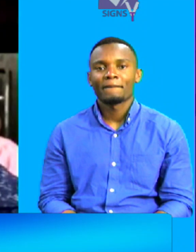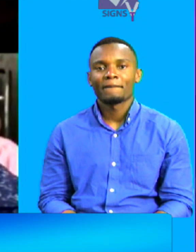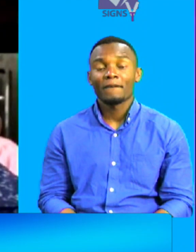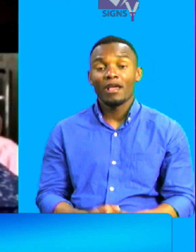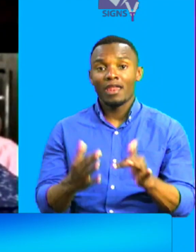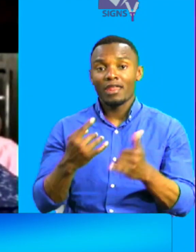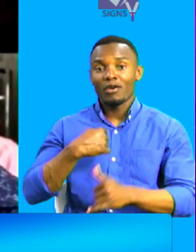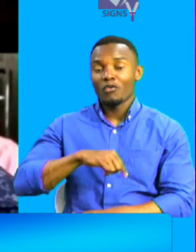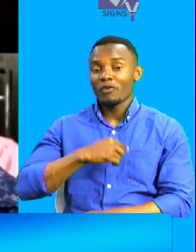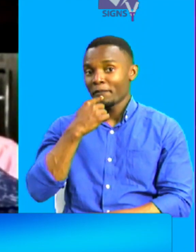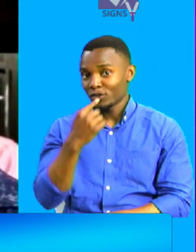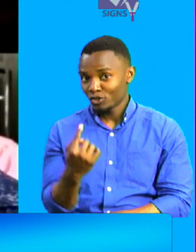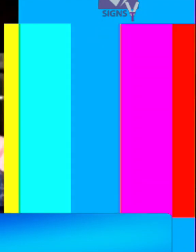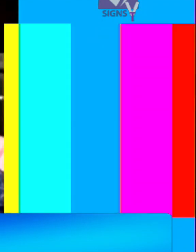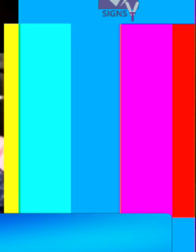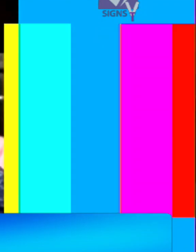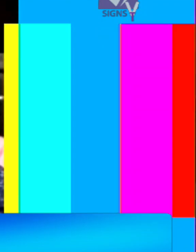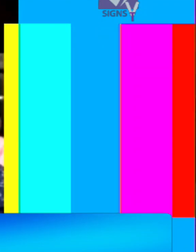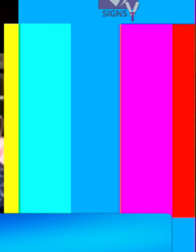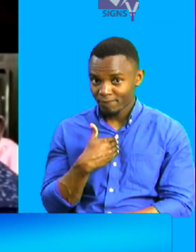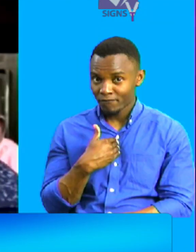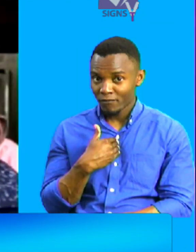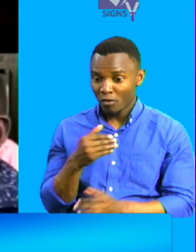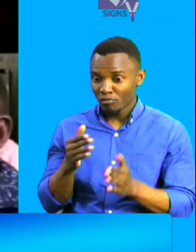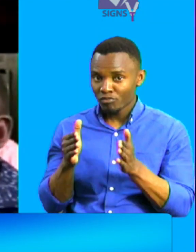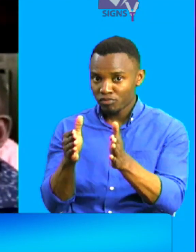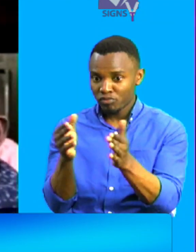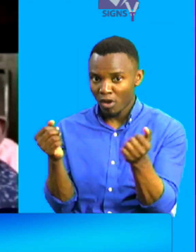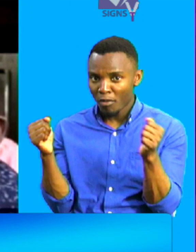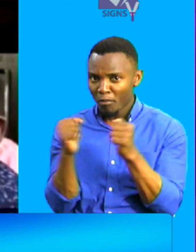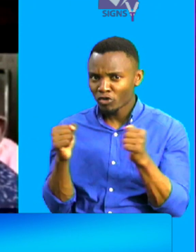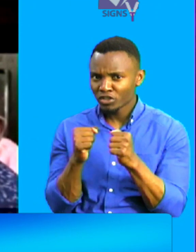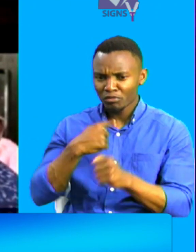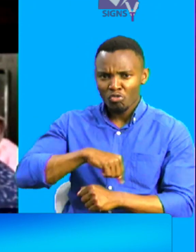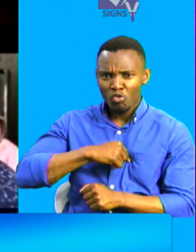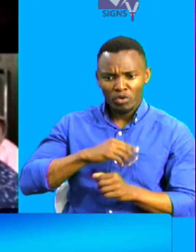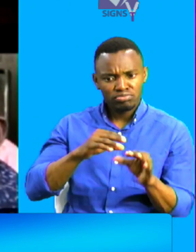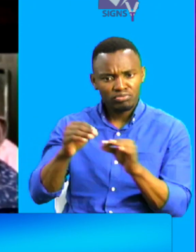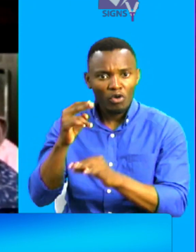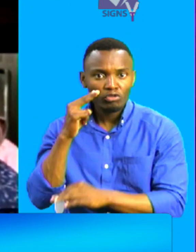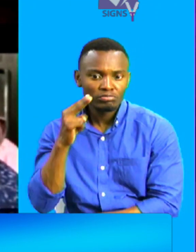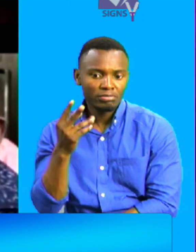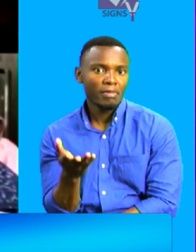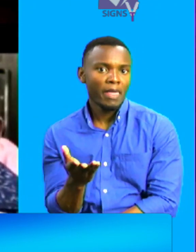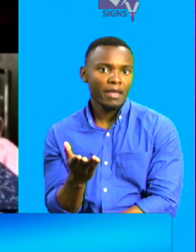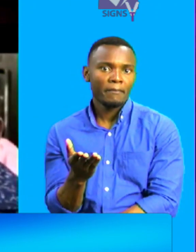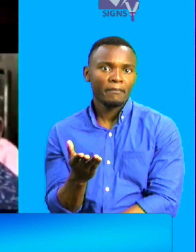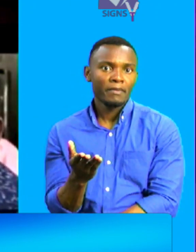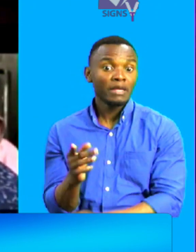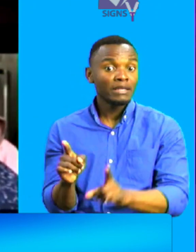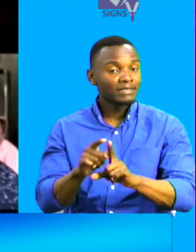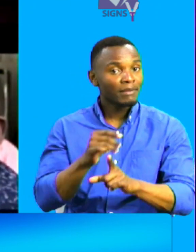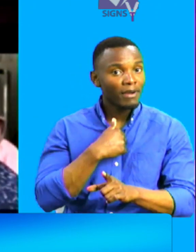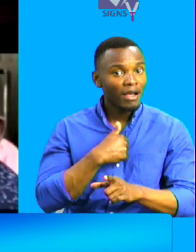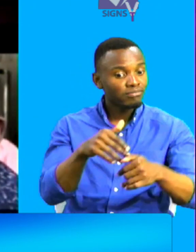Tumeambiwa kuna hili, kuna mochari, twende tukaangalie hiyo mochari. Kuna